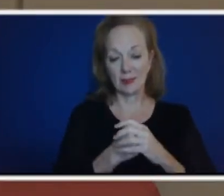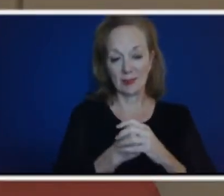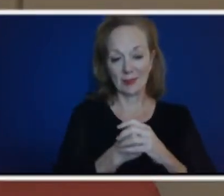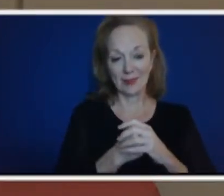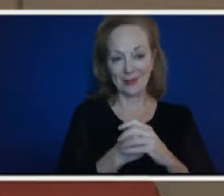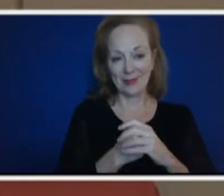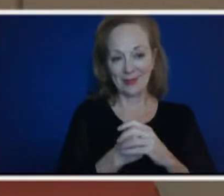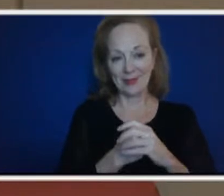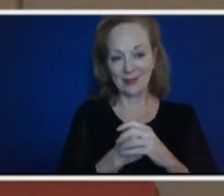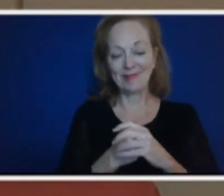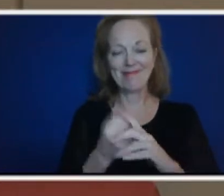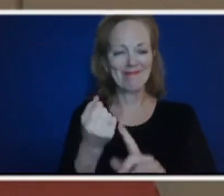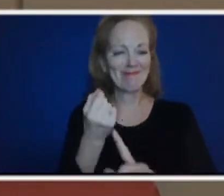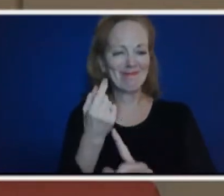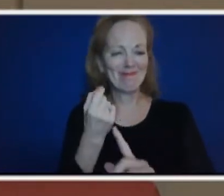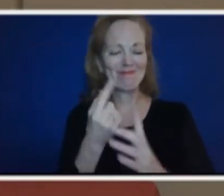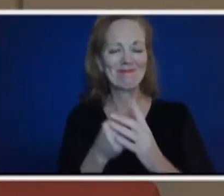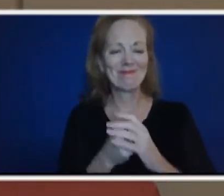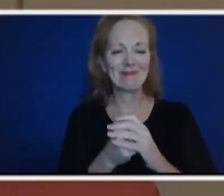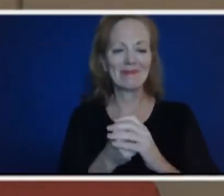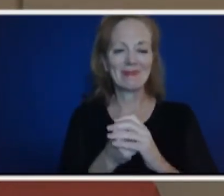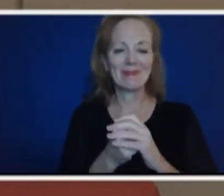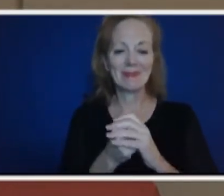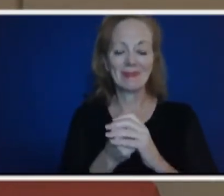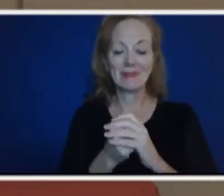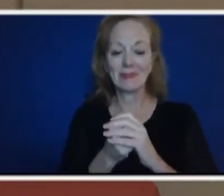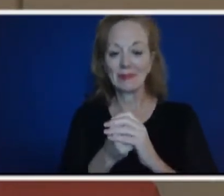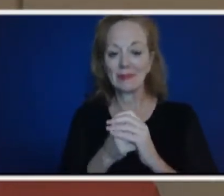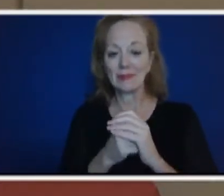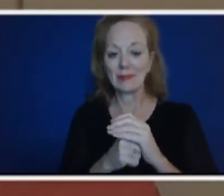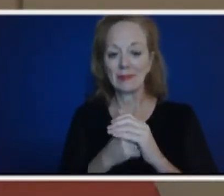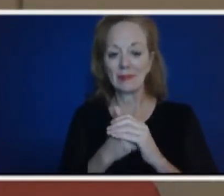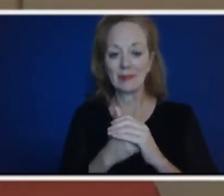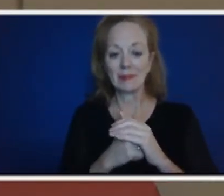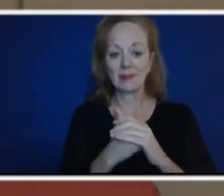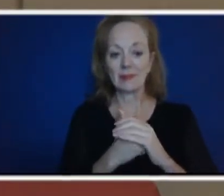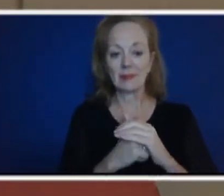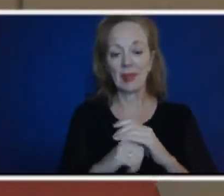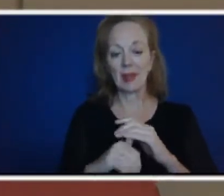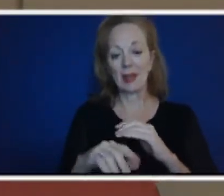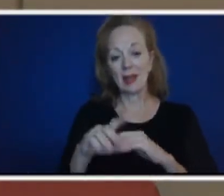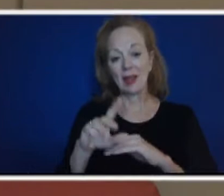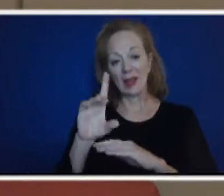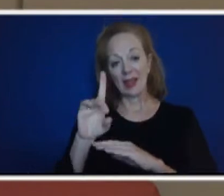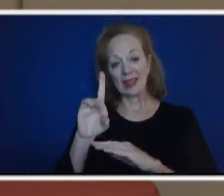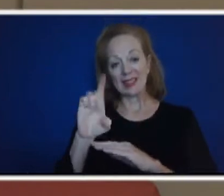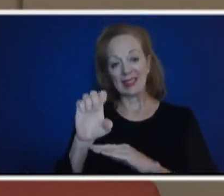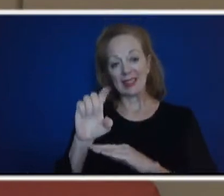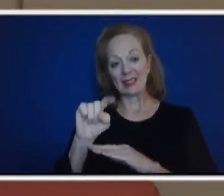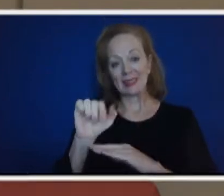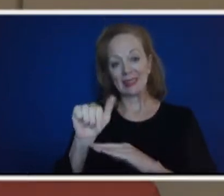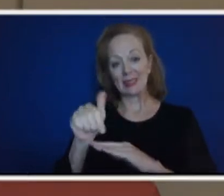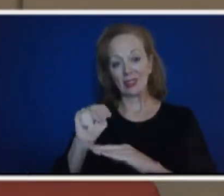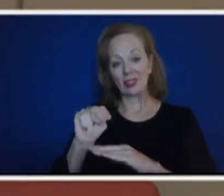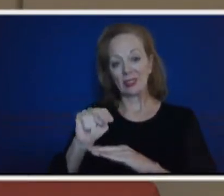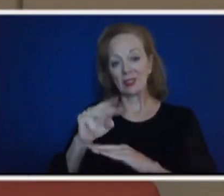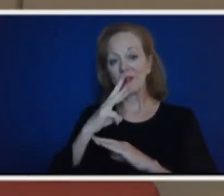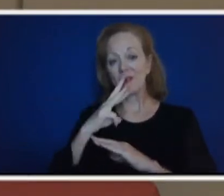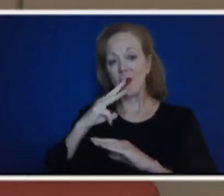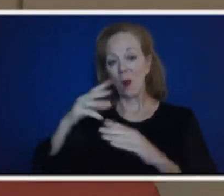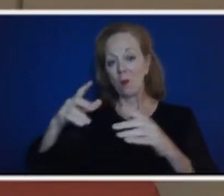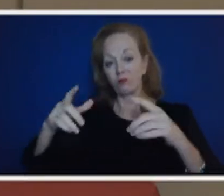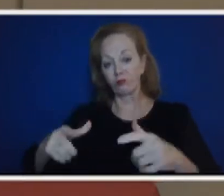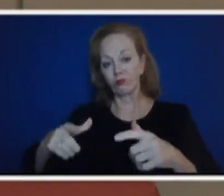So I get it. The detention pond, I mean, is that a possibility? And the upkeep of it,